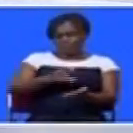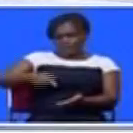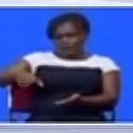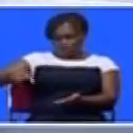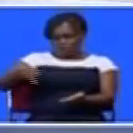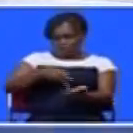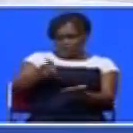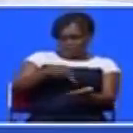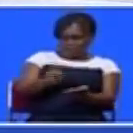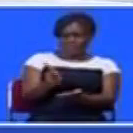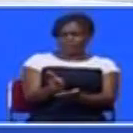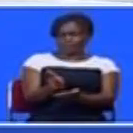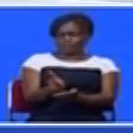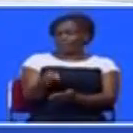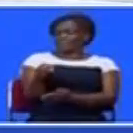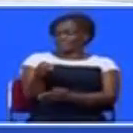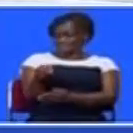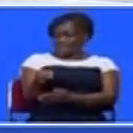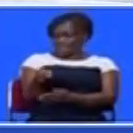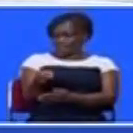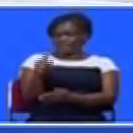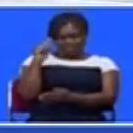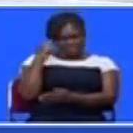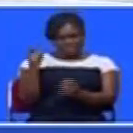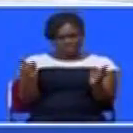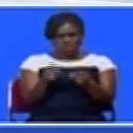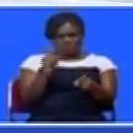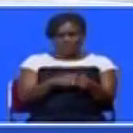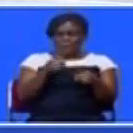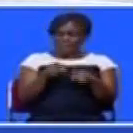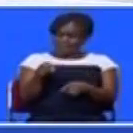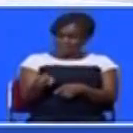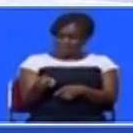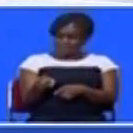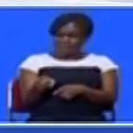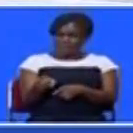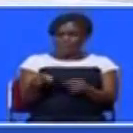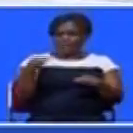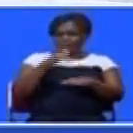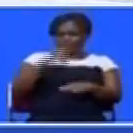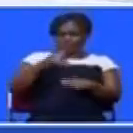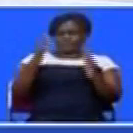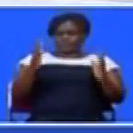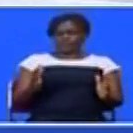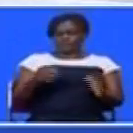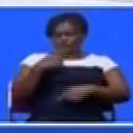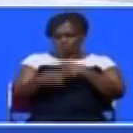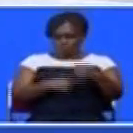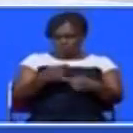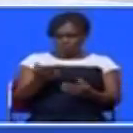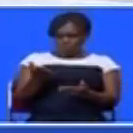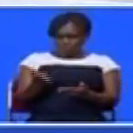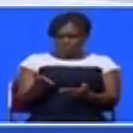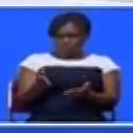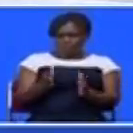counties, payment of salaries. That may be considered a short-term issue, but government has been struggling on and on with this. Now, these